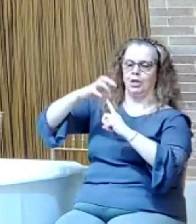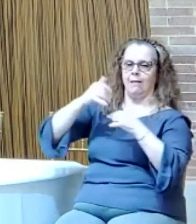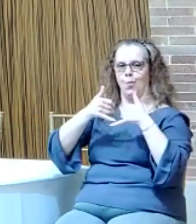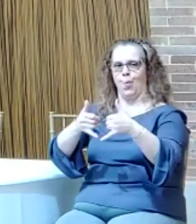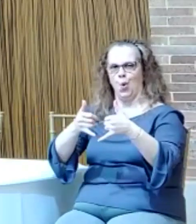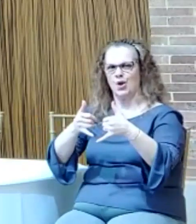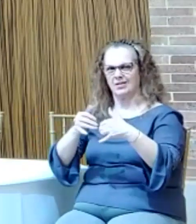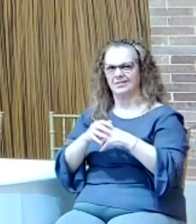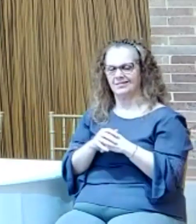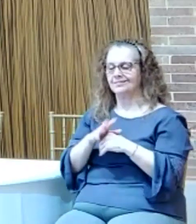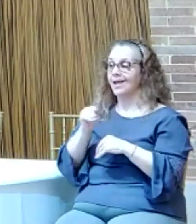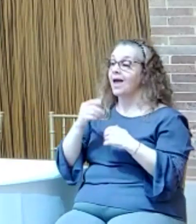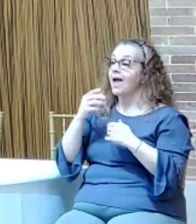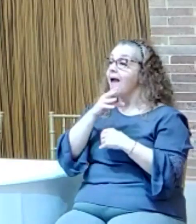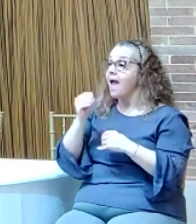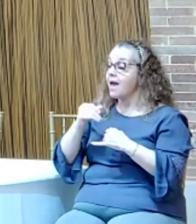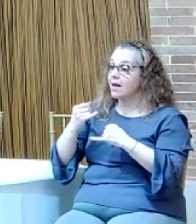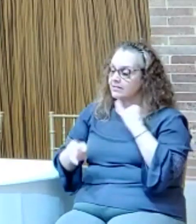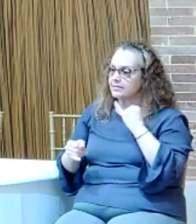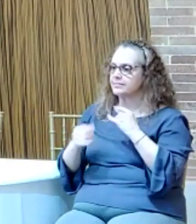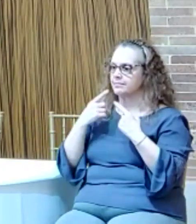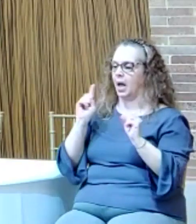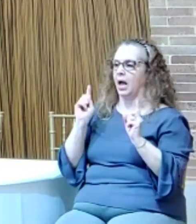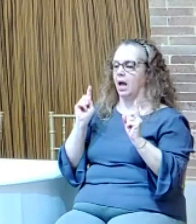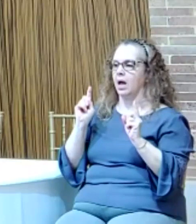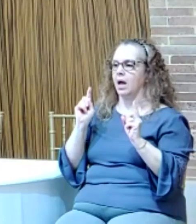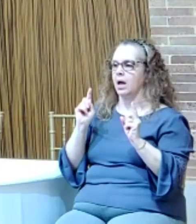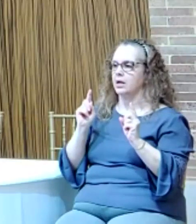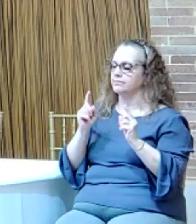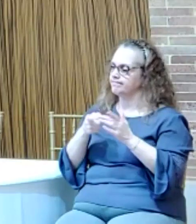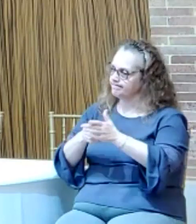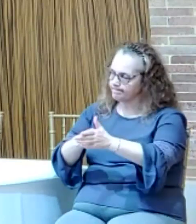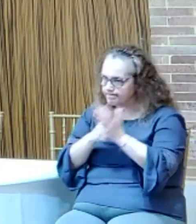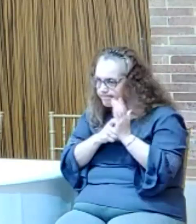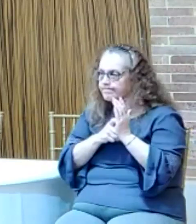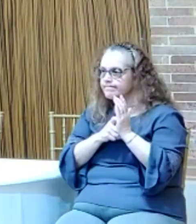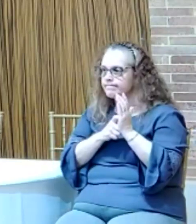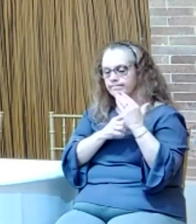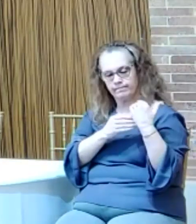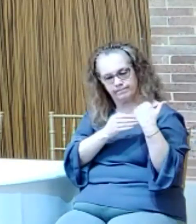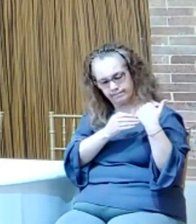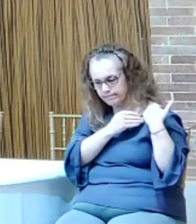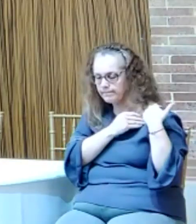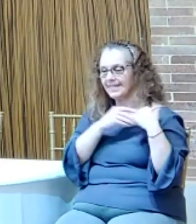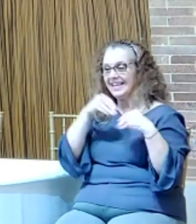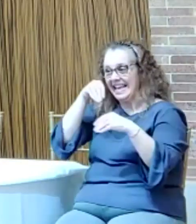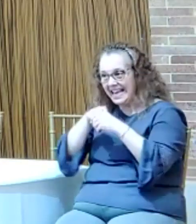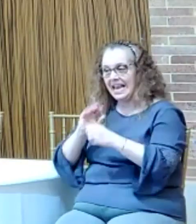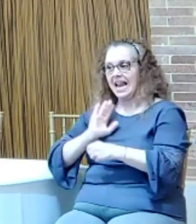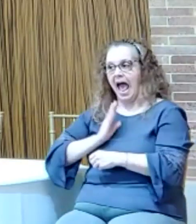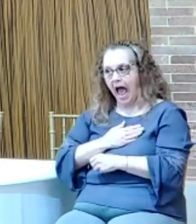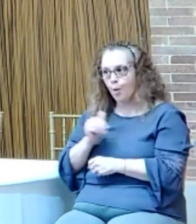we're we're demanding more accountability within our association um believe it or not the National Association of